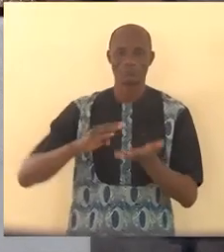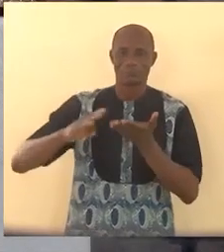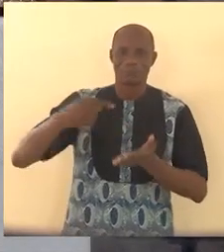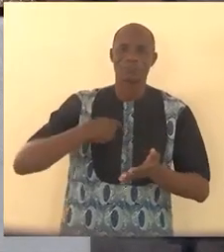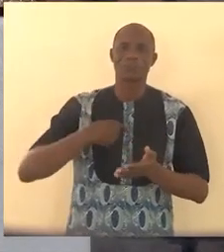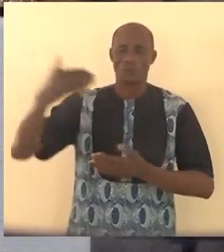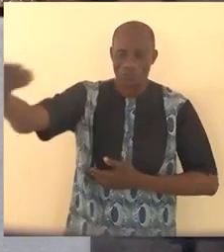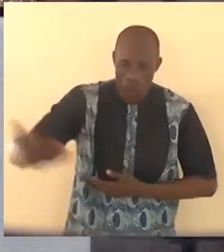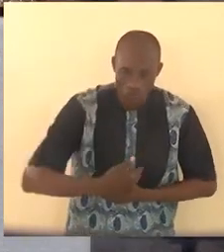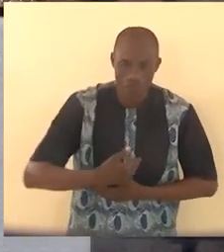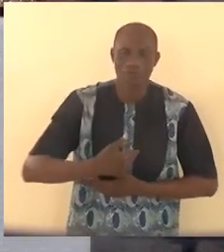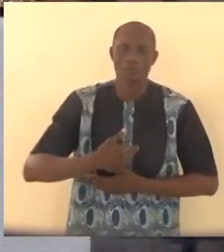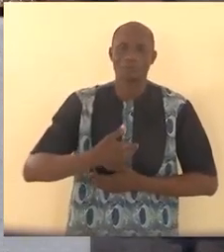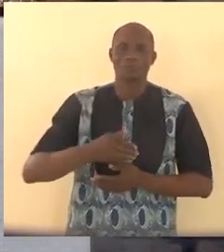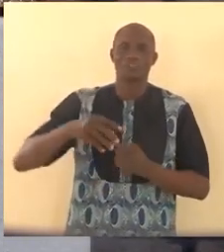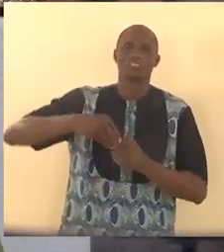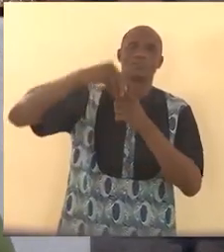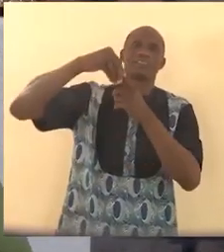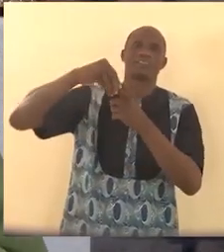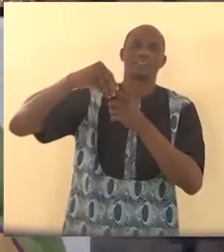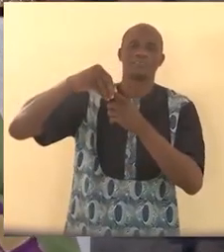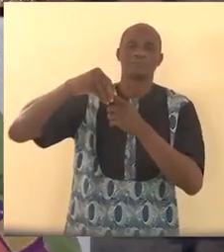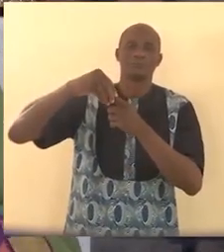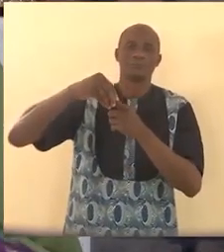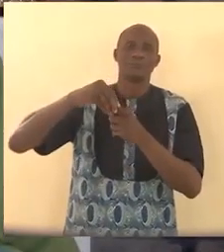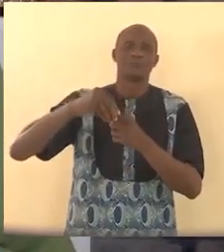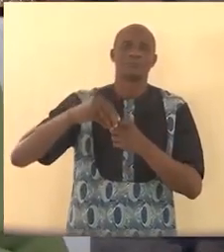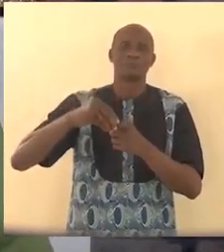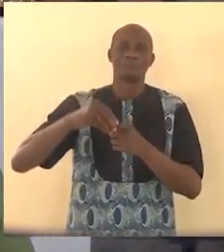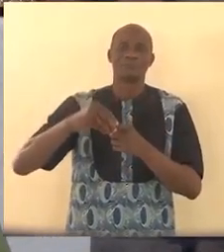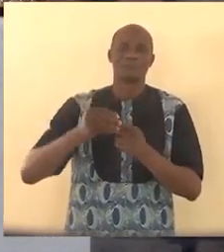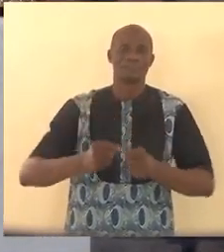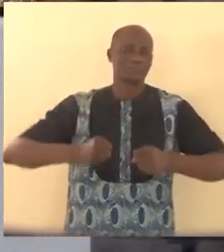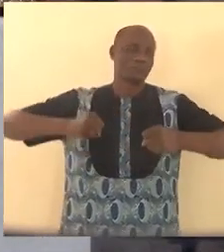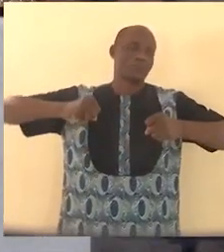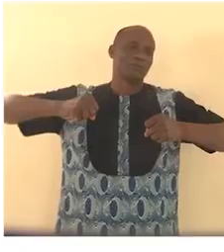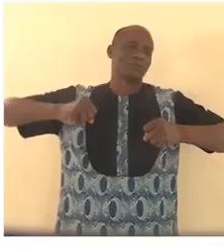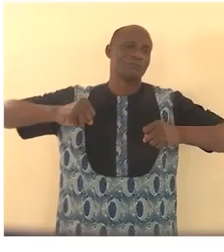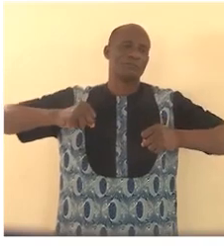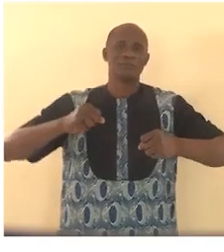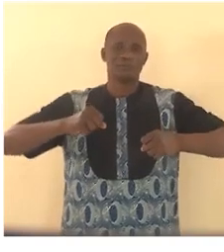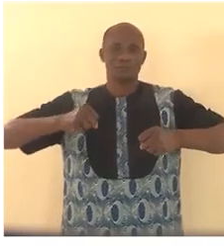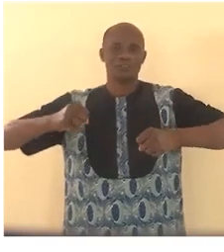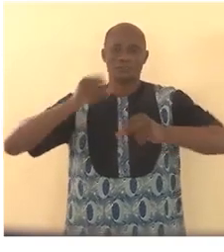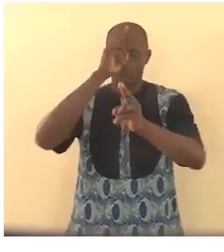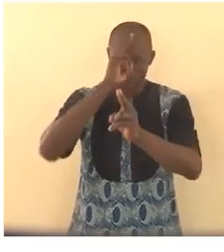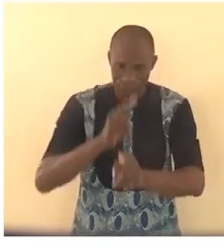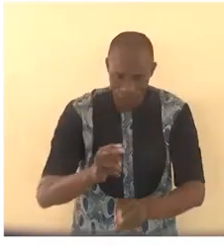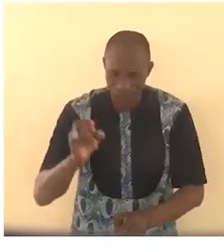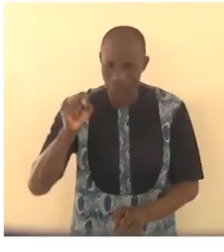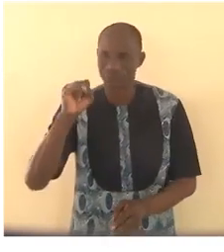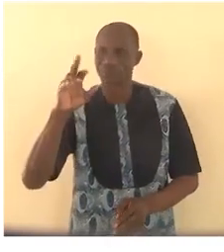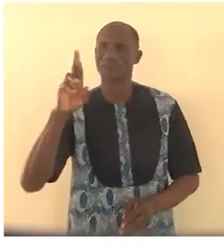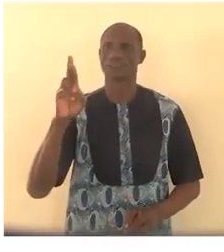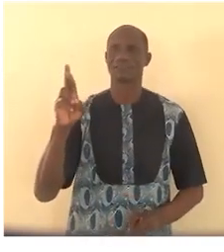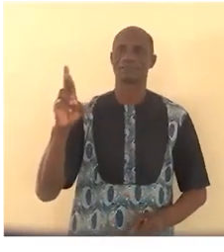humbly welcome the distinguished chairman of this occasion. He is no other person than His Imperial Majesty, Chief the Honorable Sir